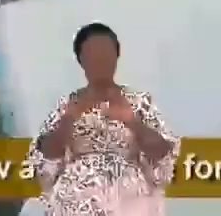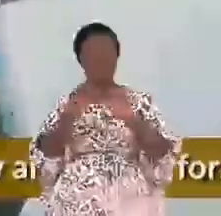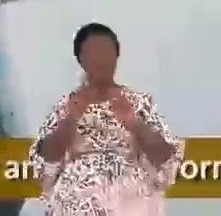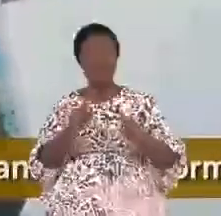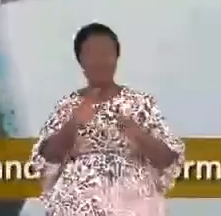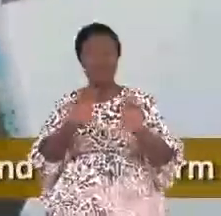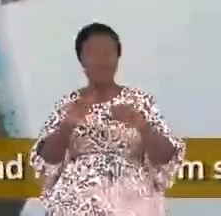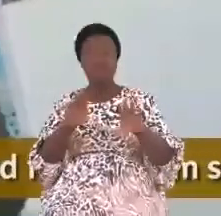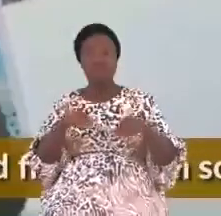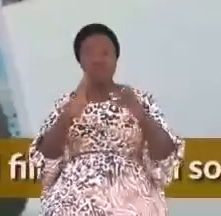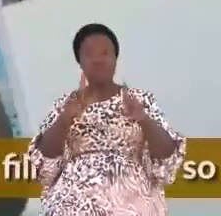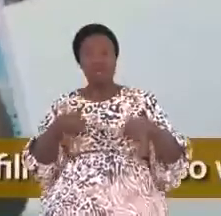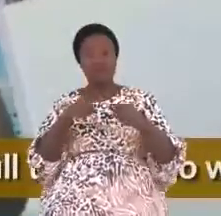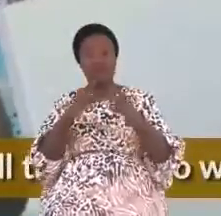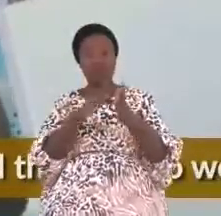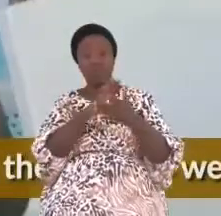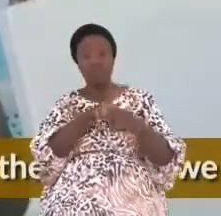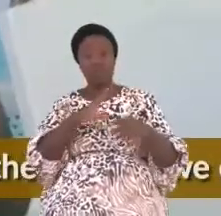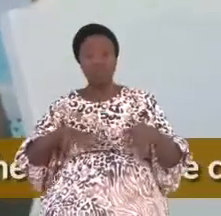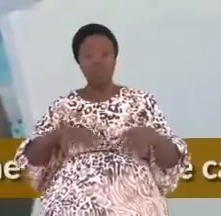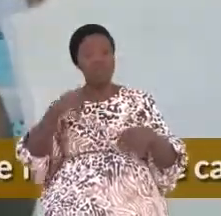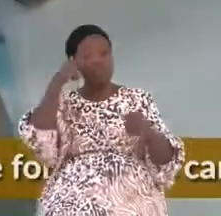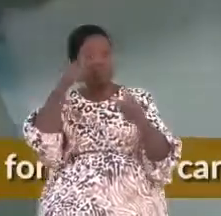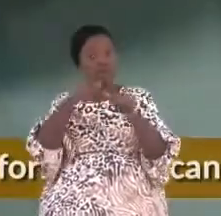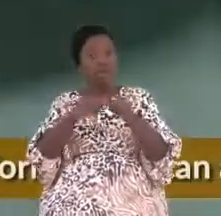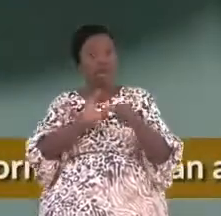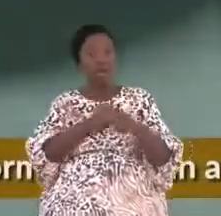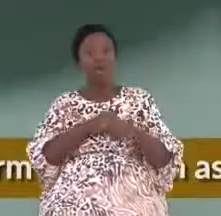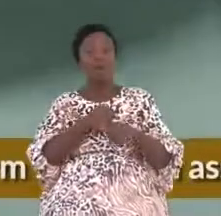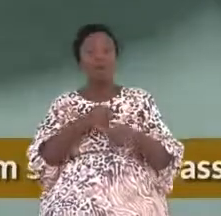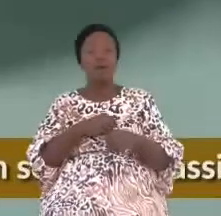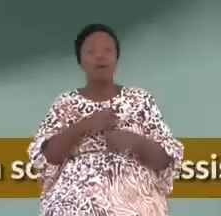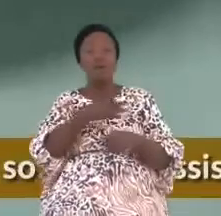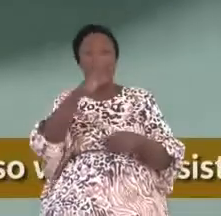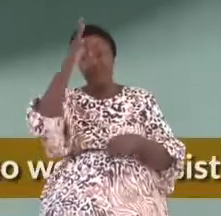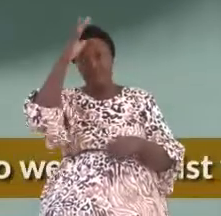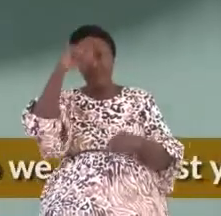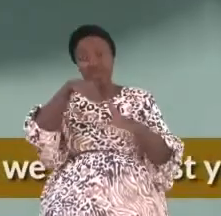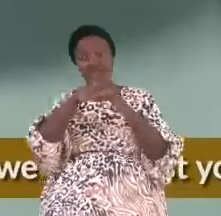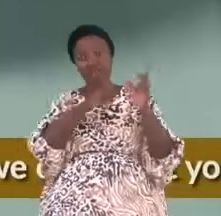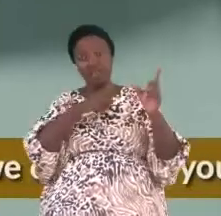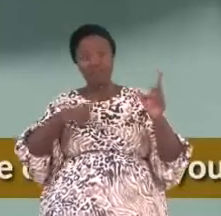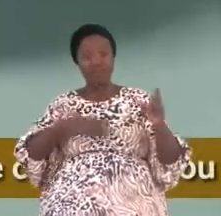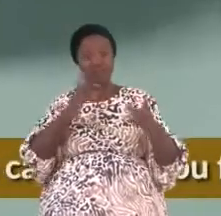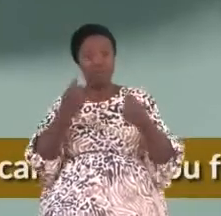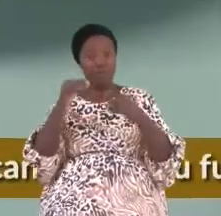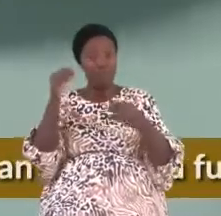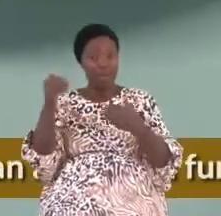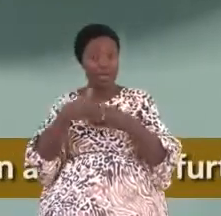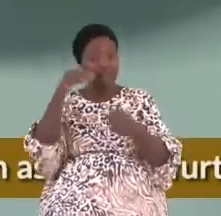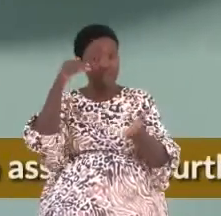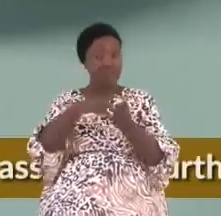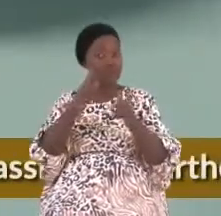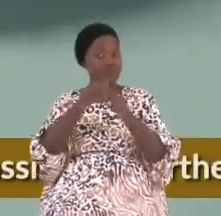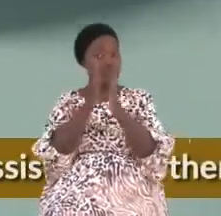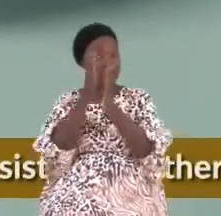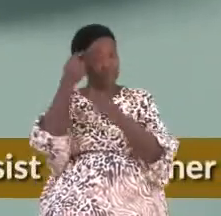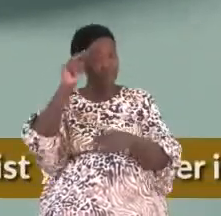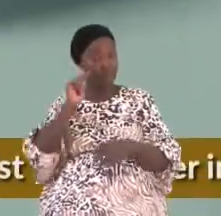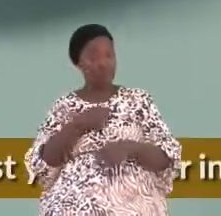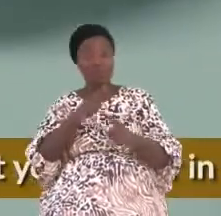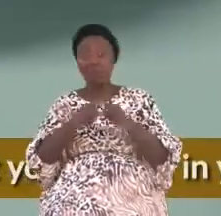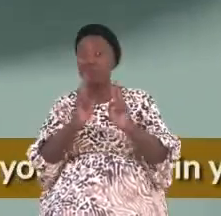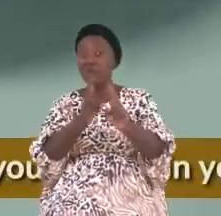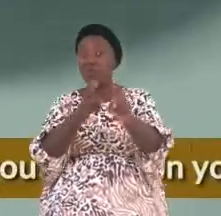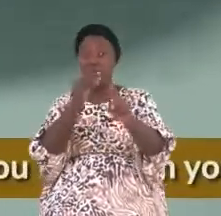lord we come up again with supernatural prayer miracles will happen on this ground tonight i